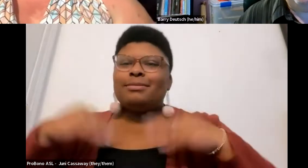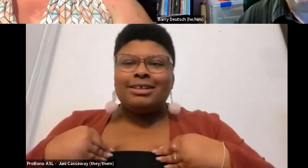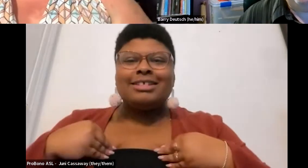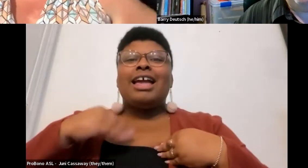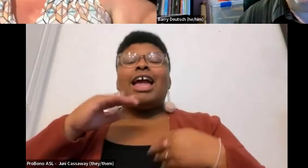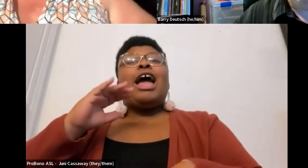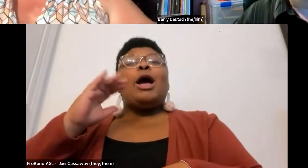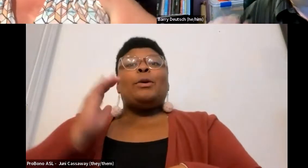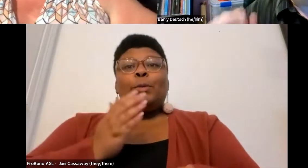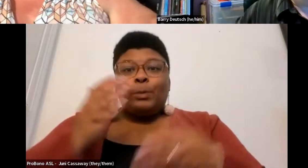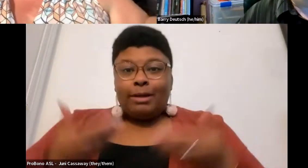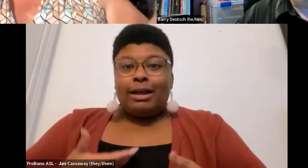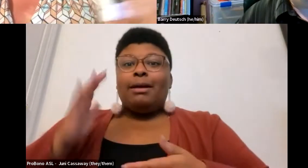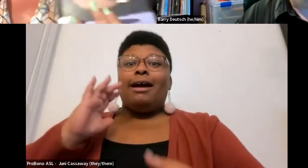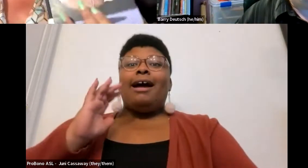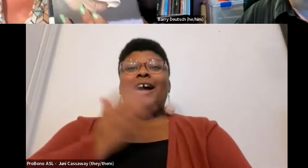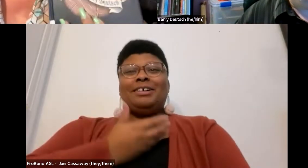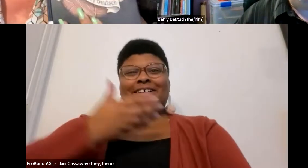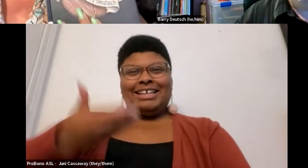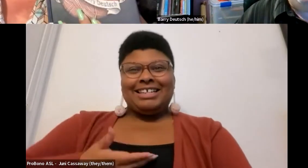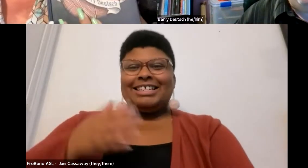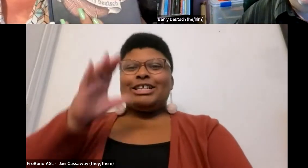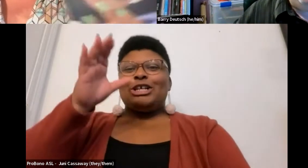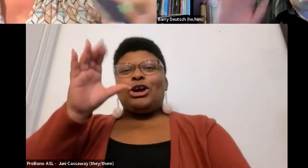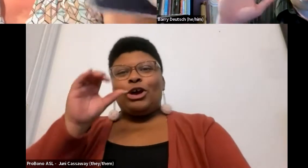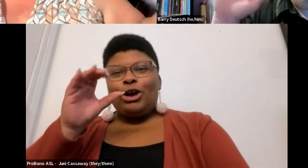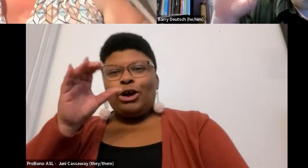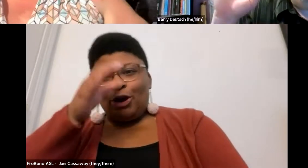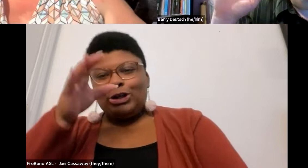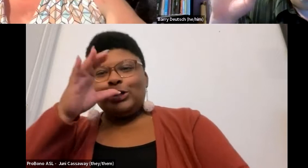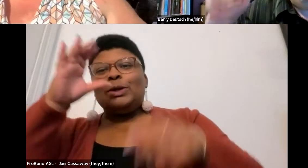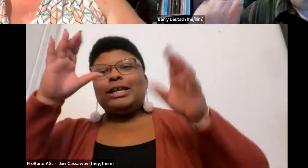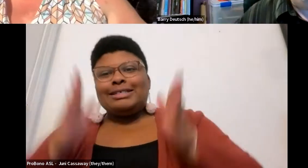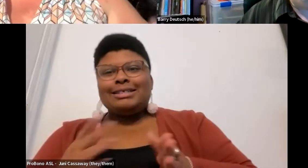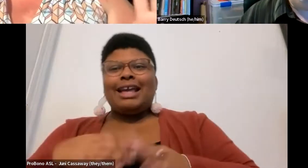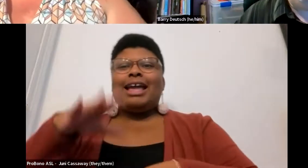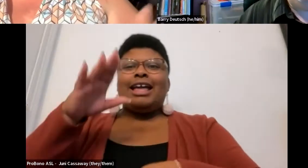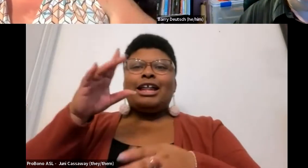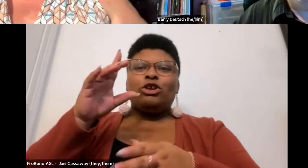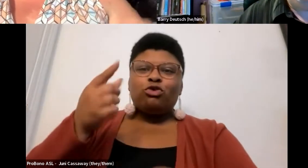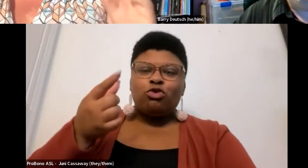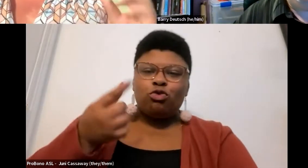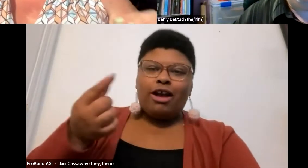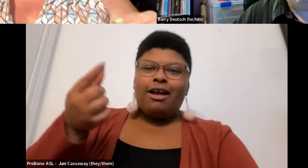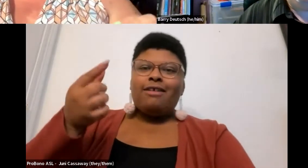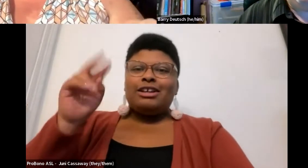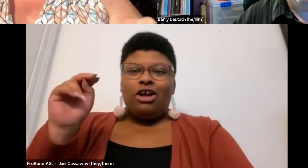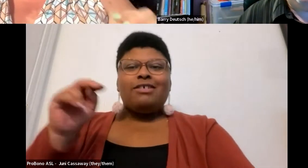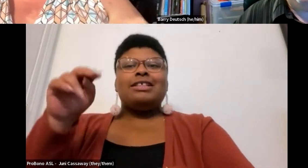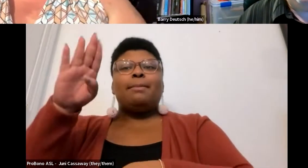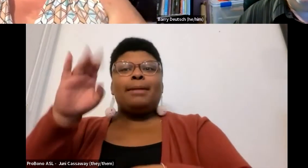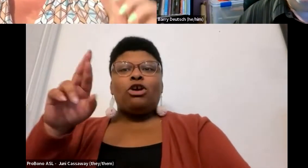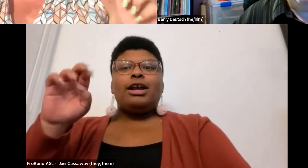cartoonist and graphic novelist Barry Deutsch, who's going to be talking to us about his important work that includes